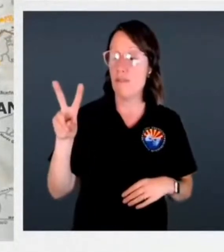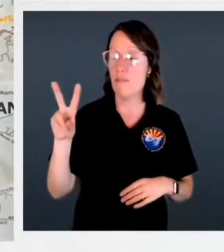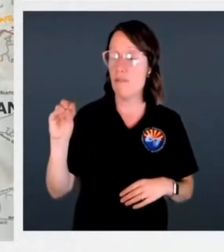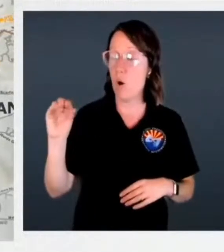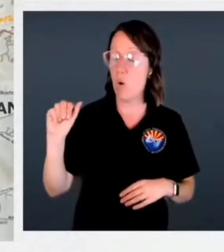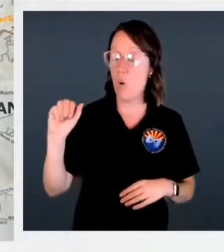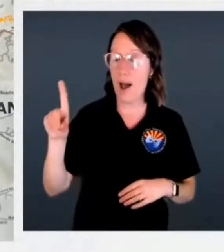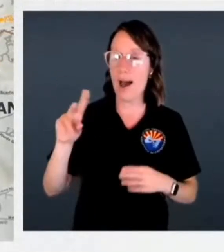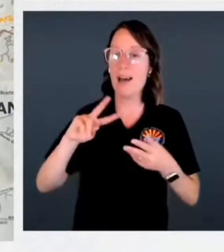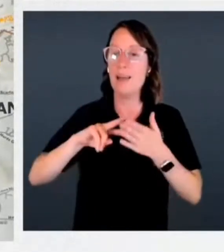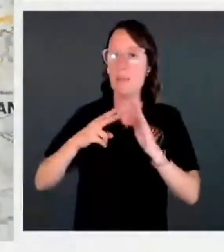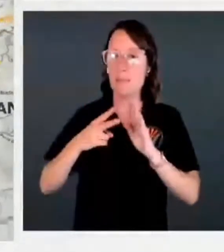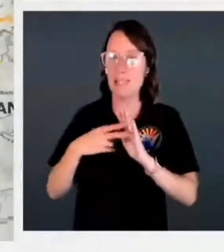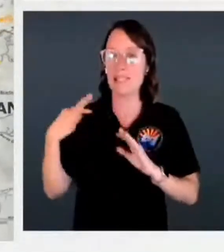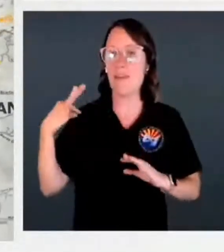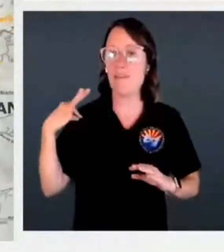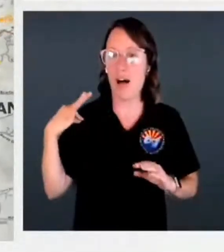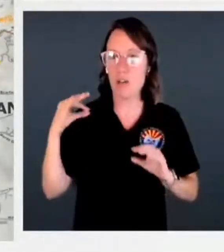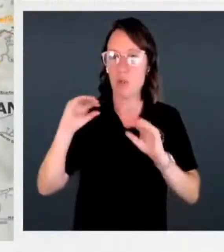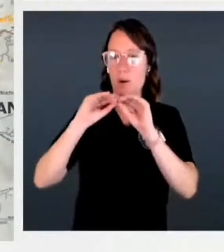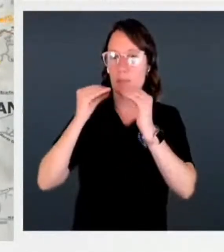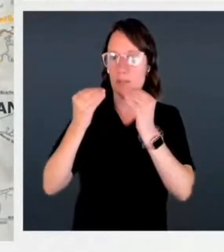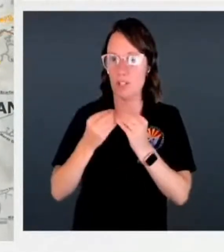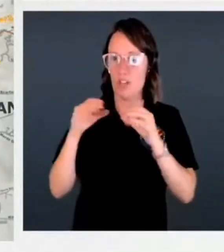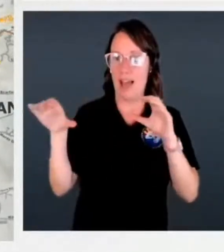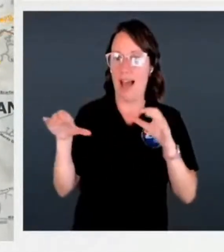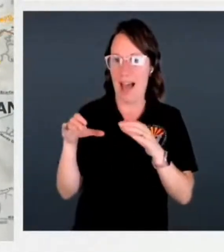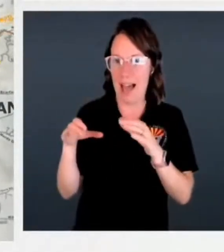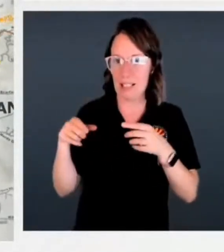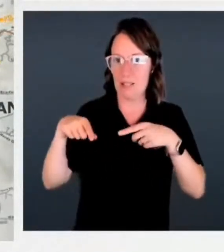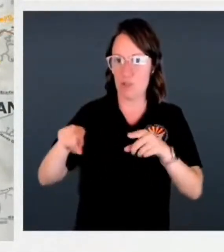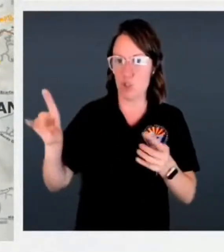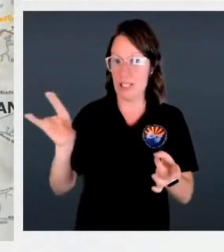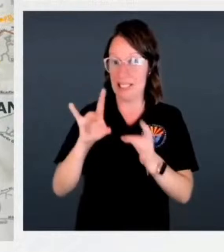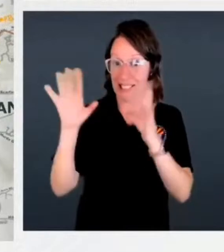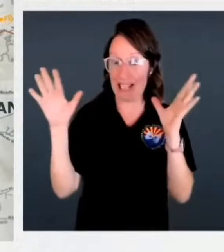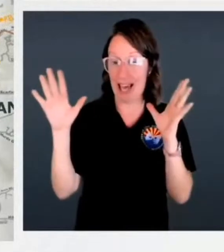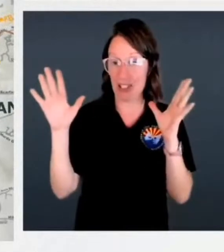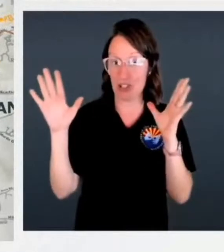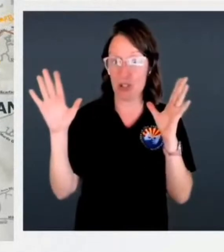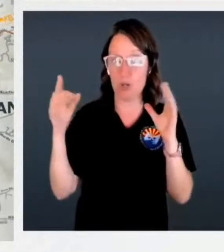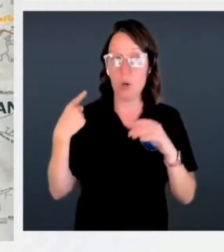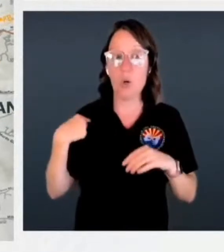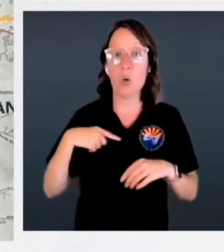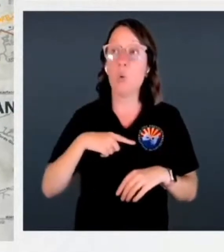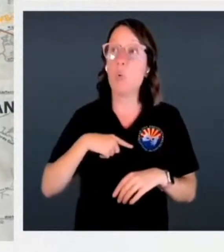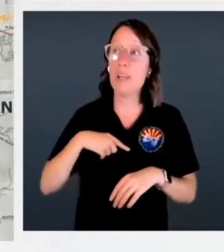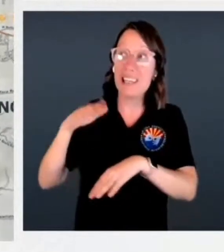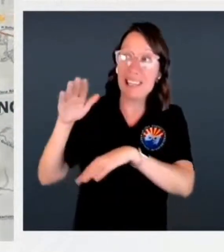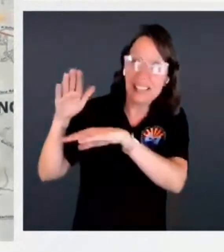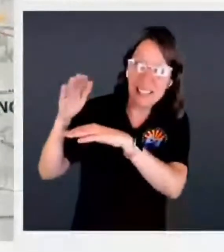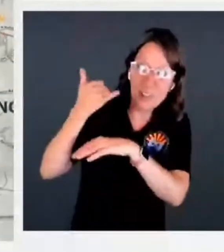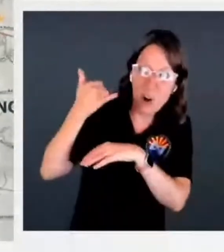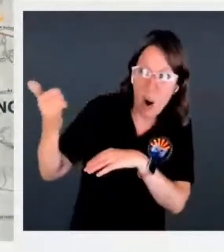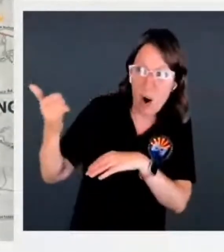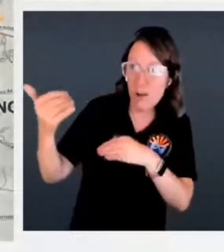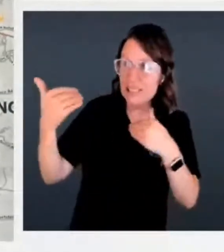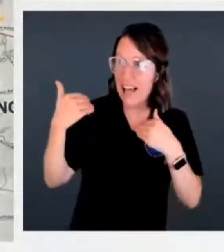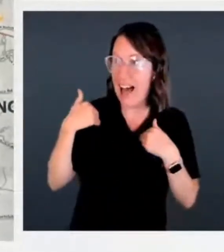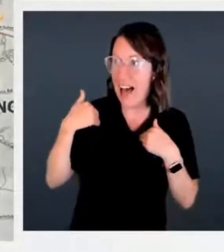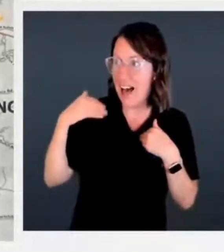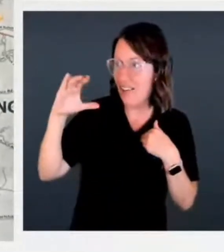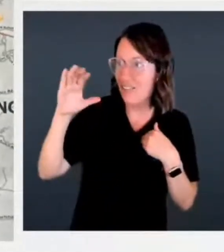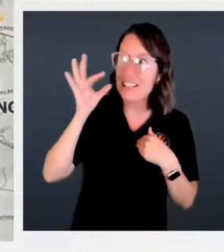they have stepped up. So I want to say thank you to our VOAD. We called about cat crates today, and